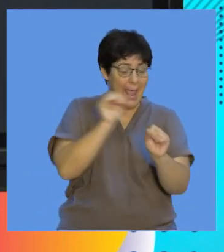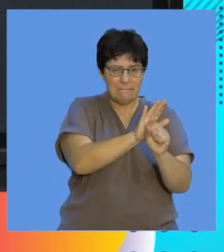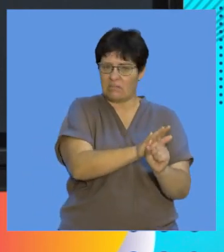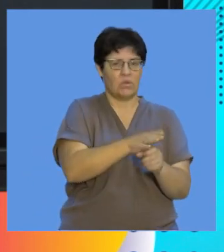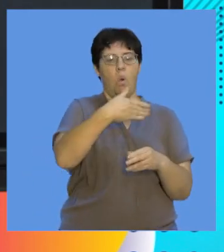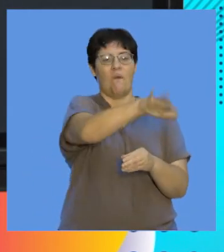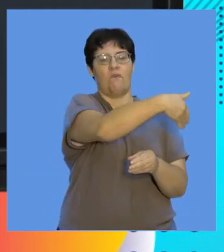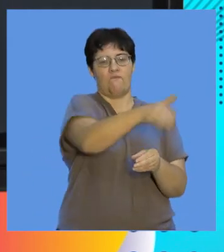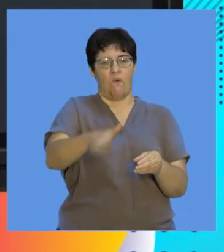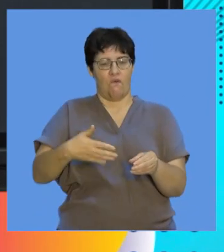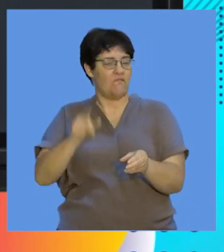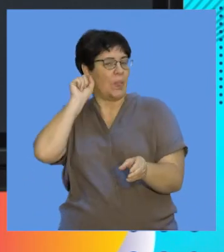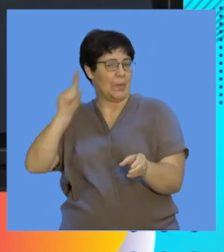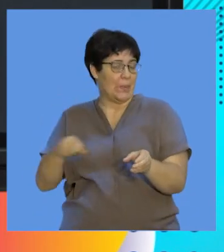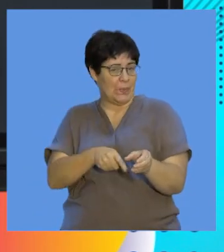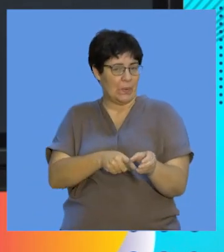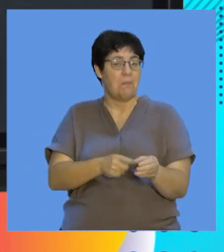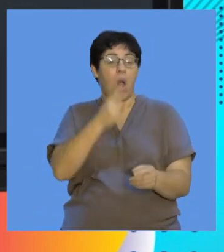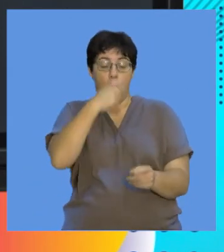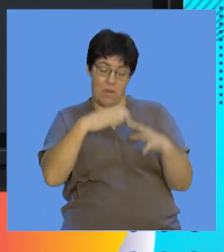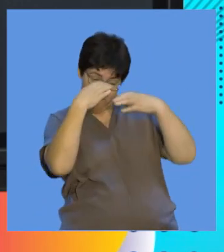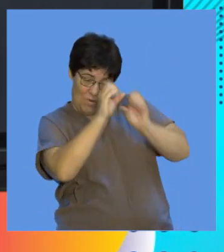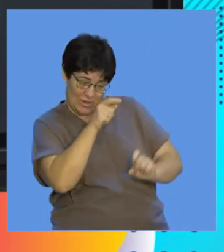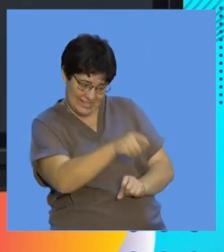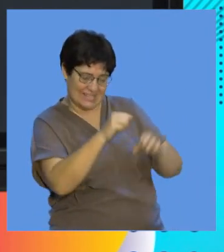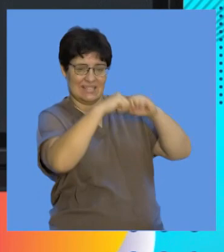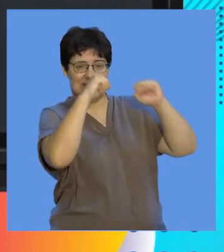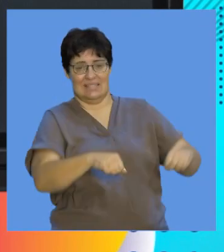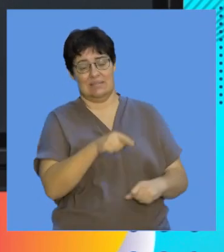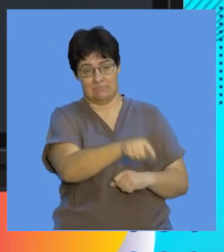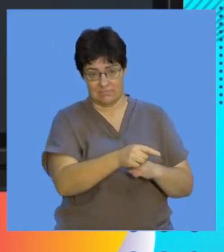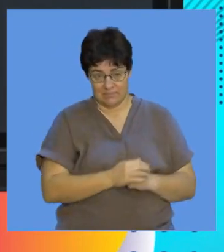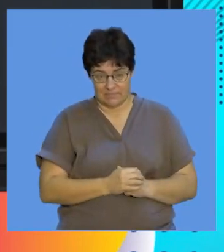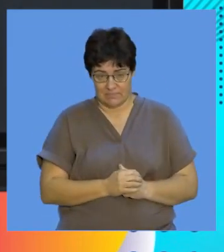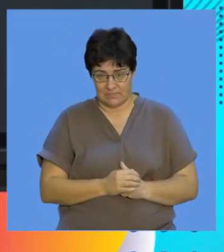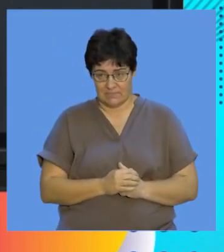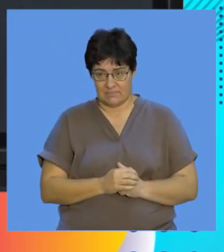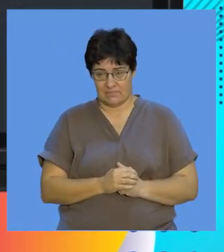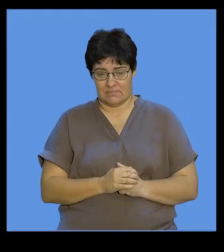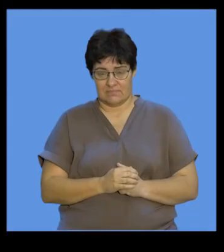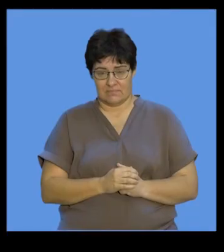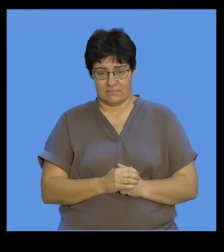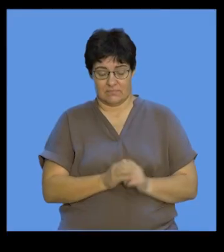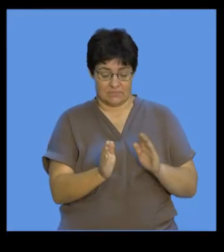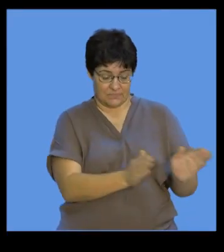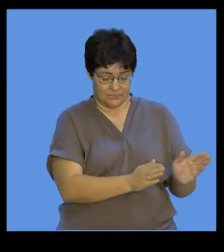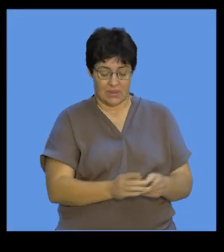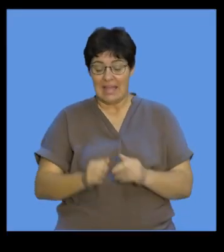around it and I'm ignoring them, okay? I'm taking them out of the equation. A